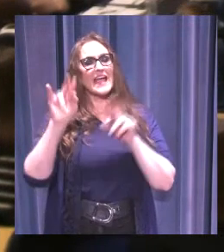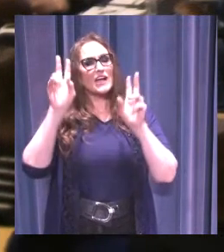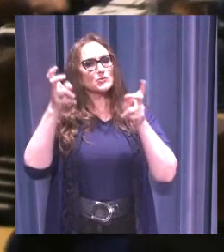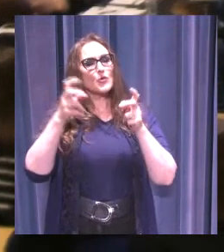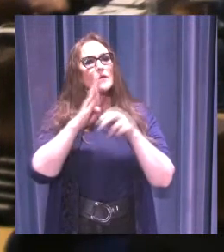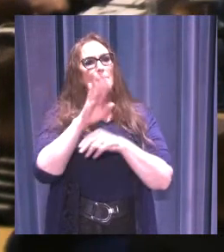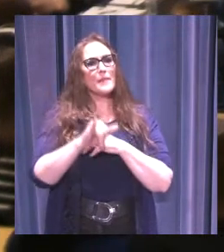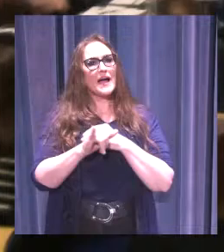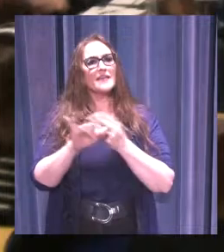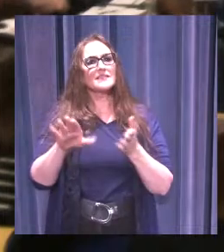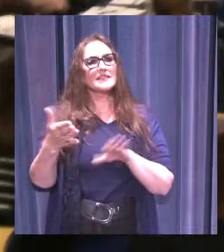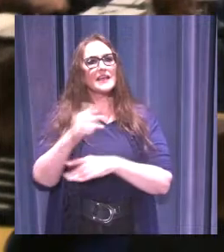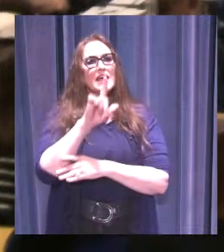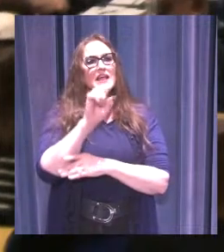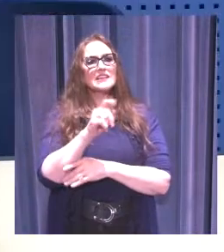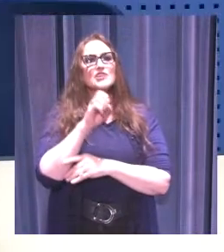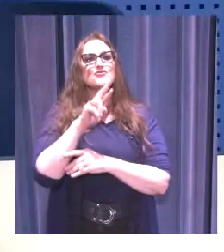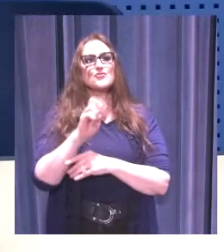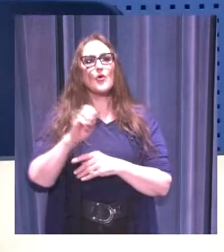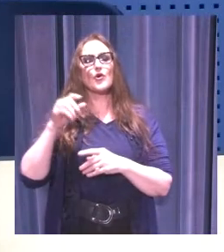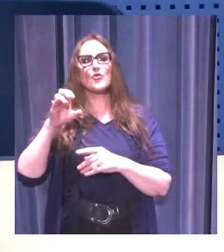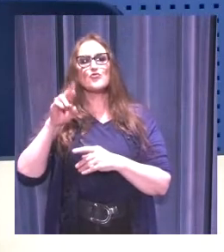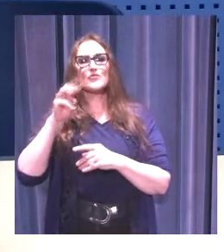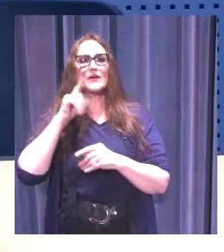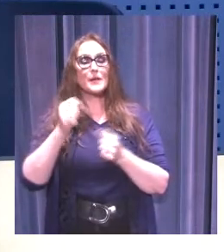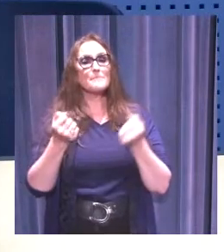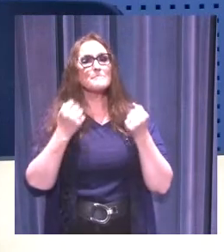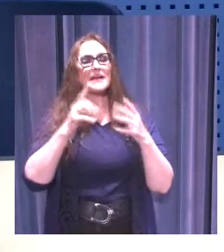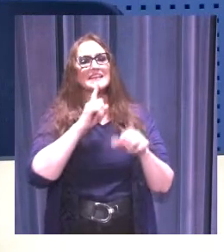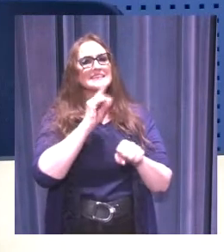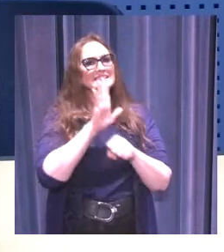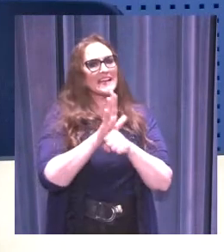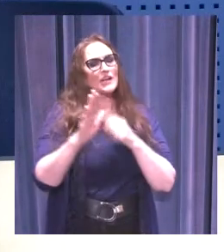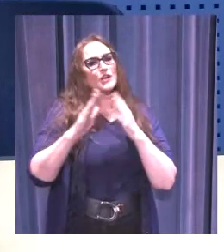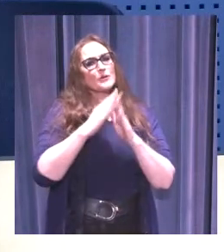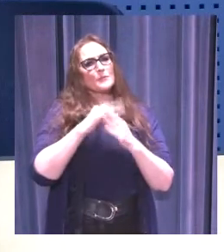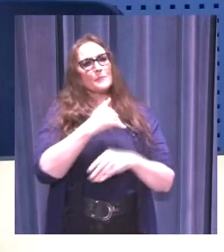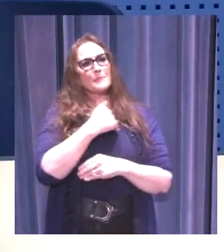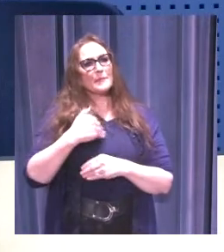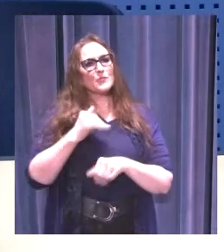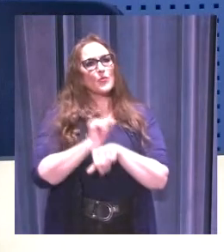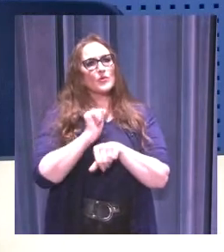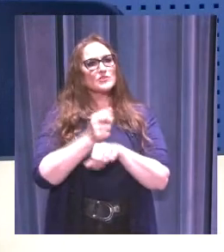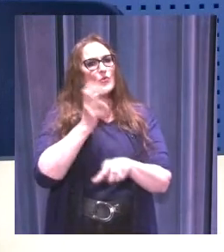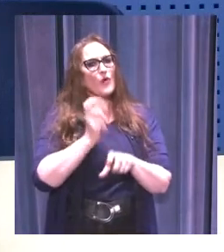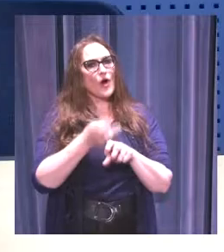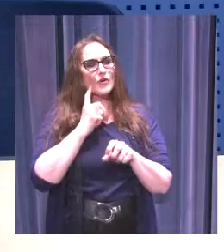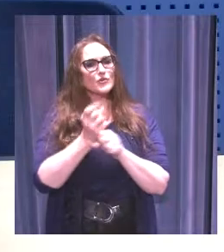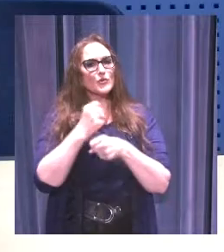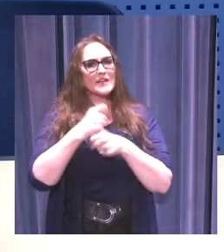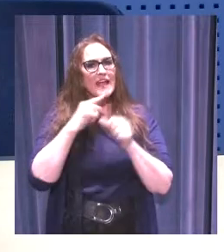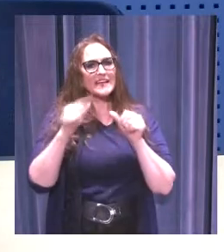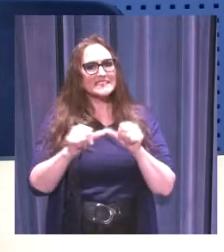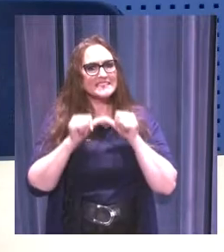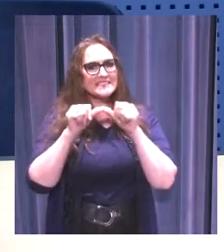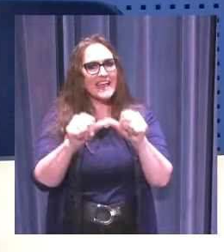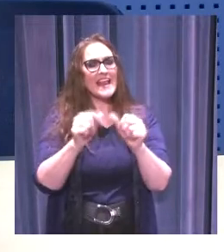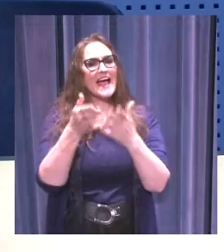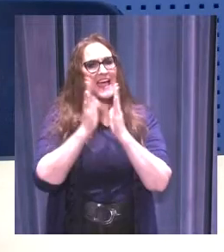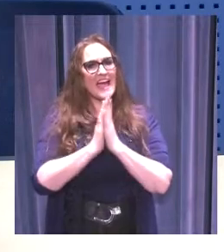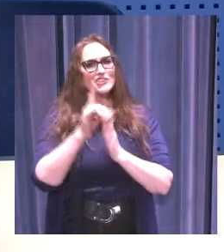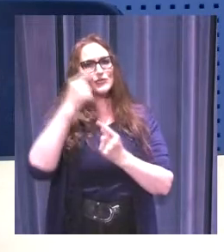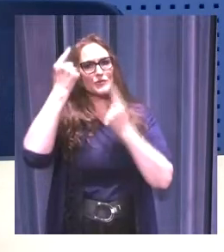quoted by the late Lenora Crowdy, which many dedicated community members have worked so hard to create and sustain. I ask